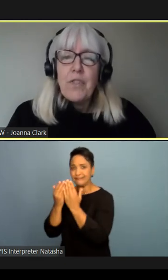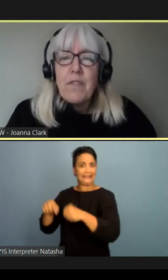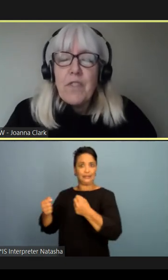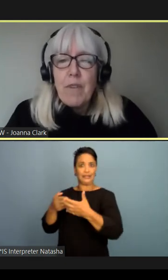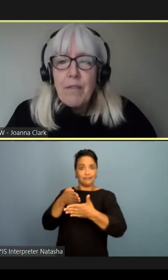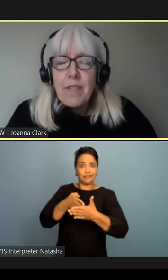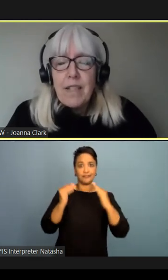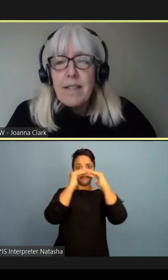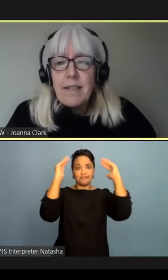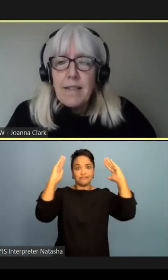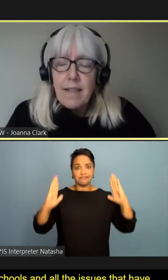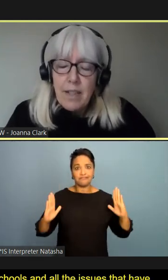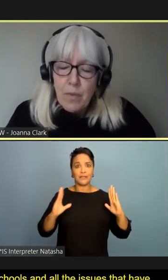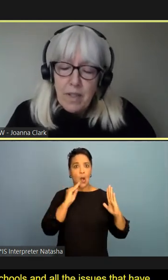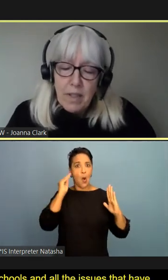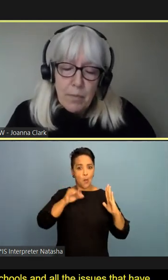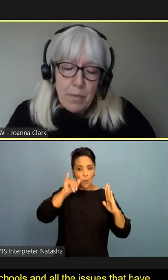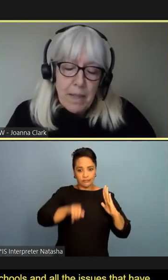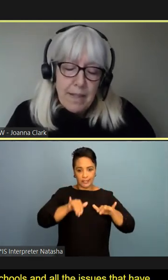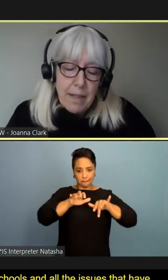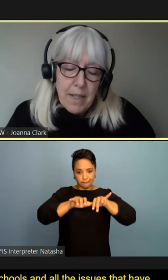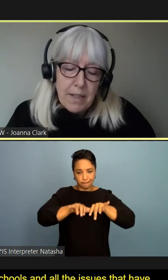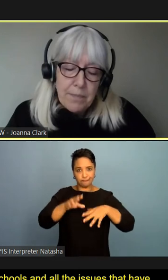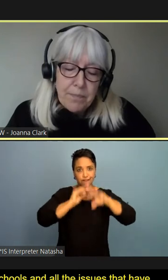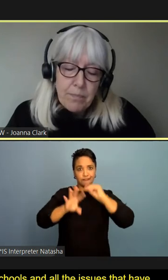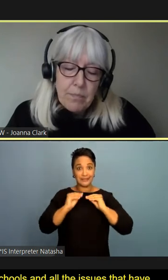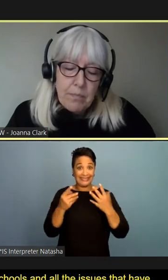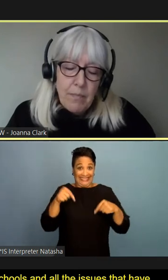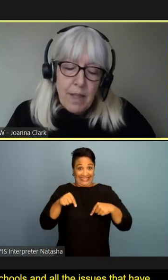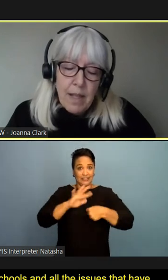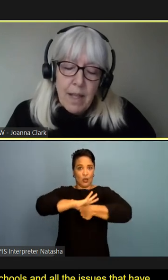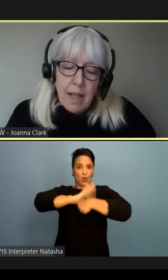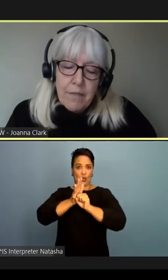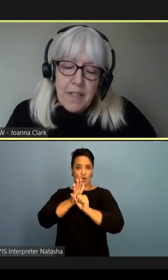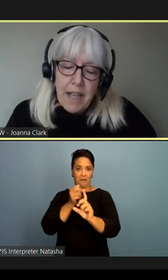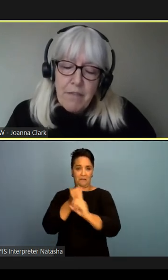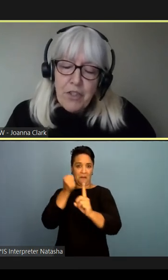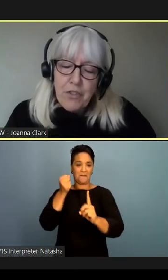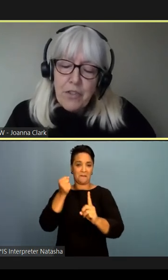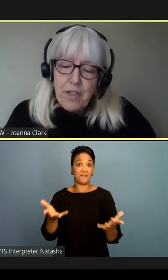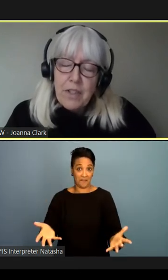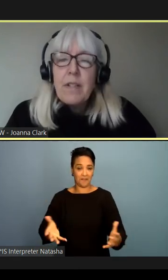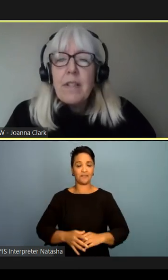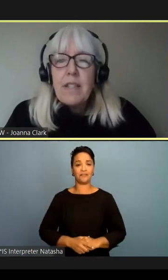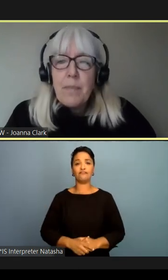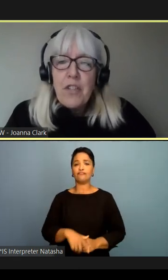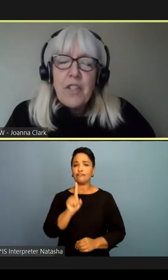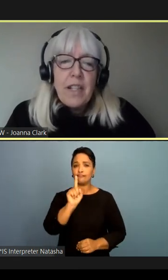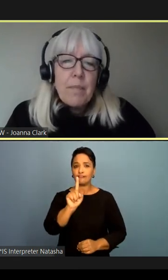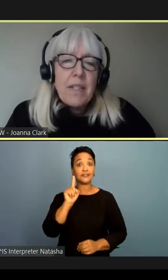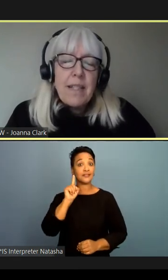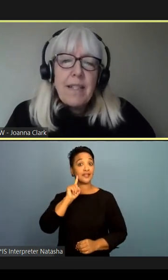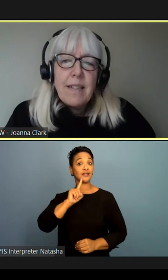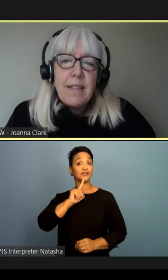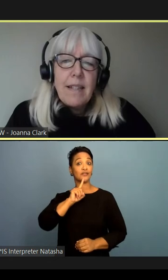issues that have surrounded dealing with a global pandemic. For deaf children, especially